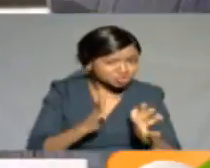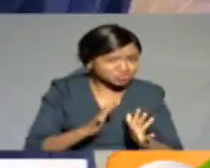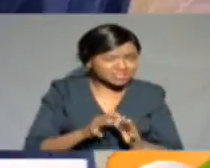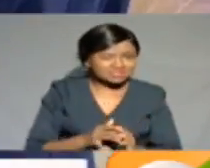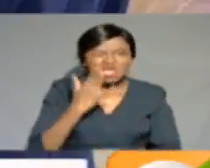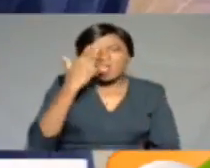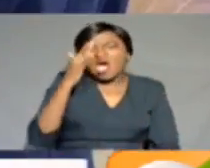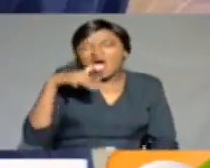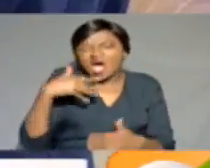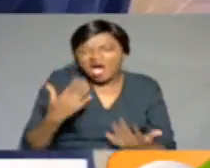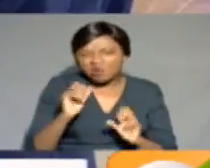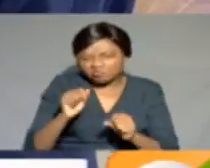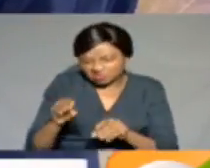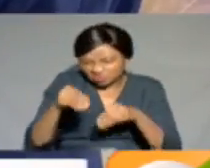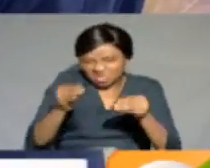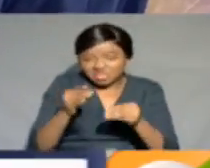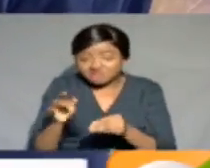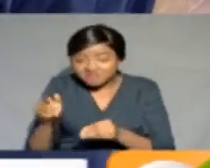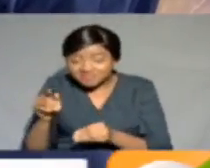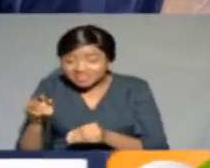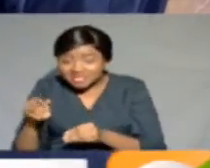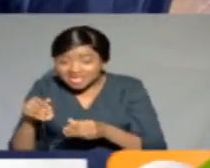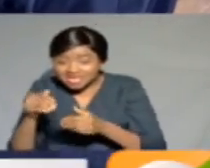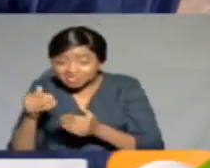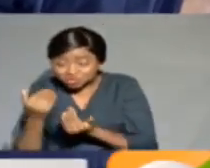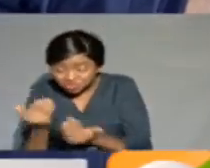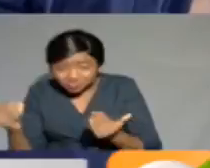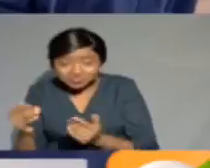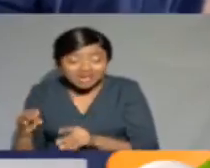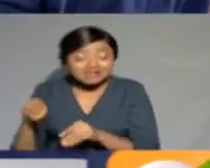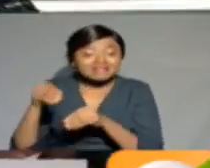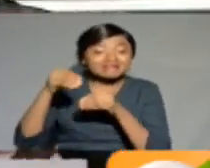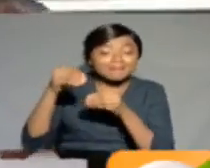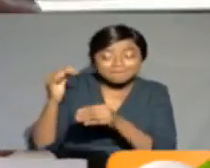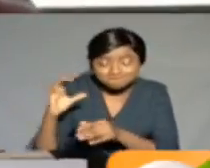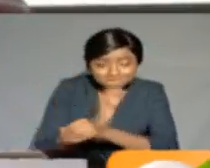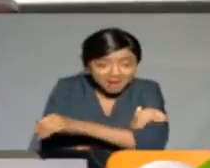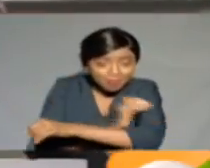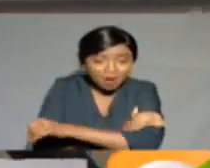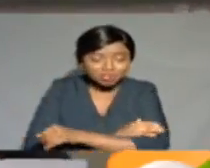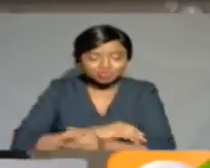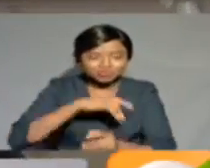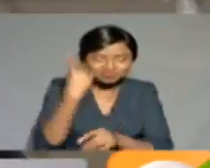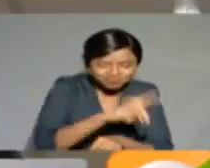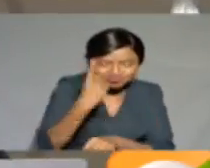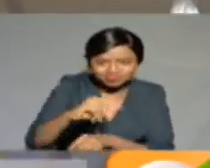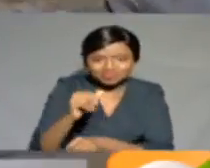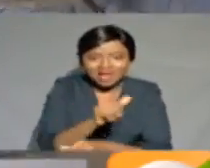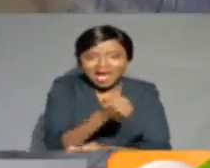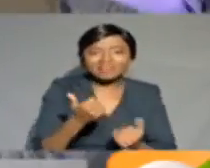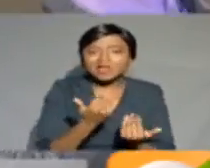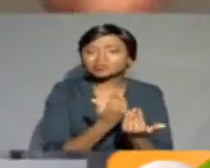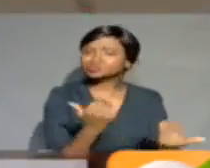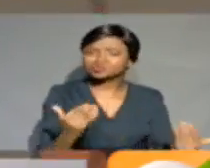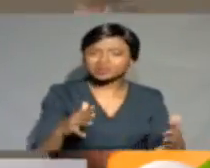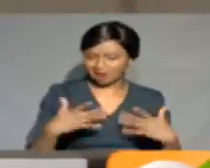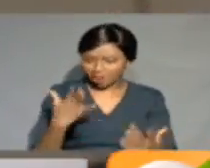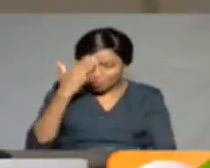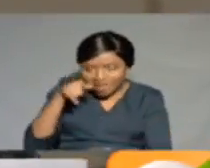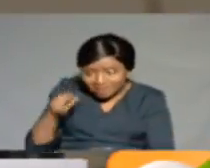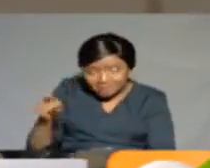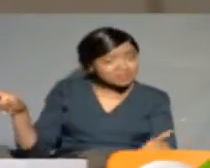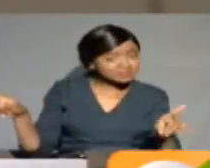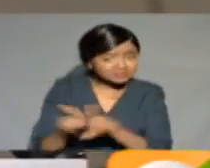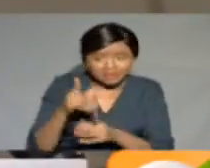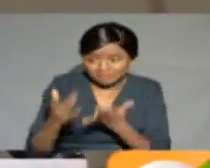can you give a fellow teenager the power to discipline another, and yet he himself might also be at the wrong